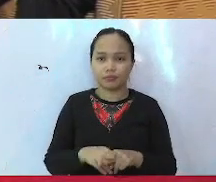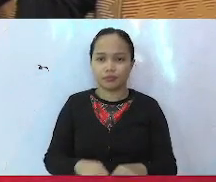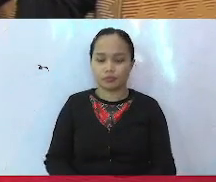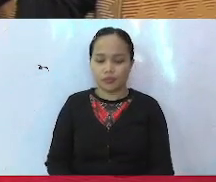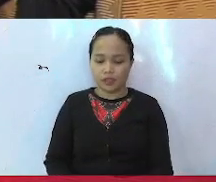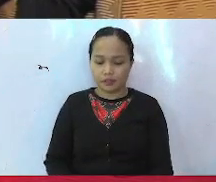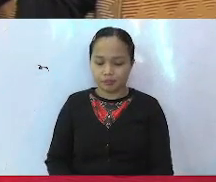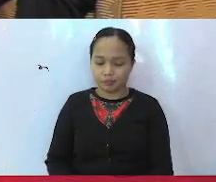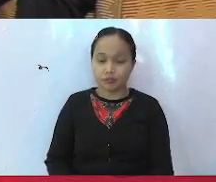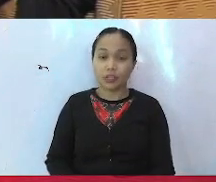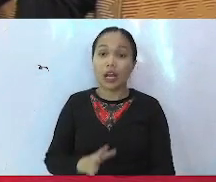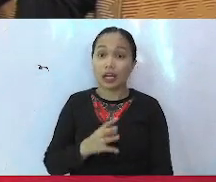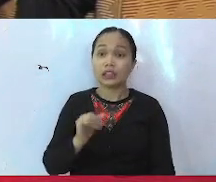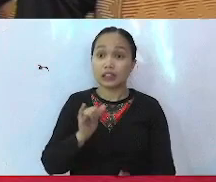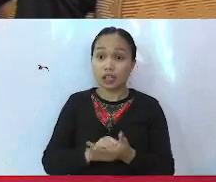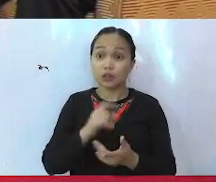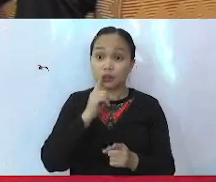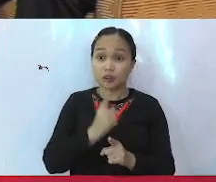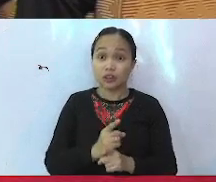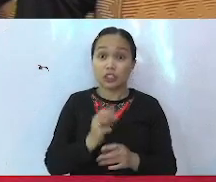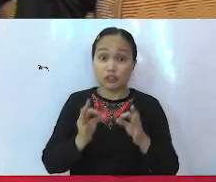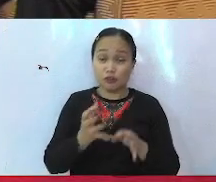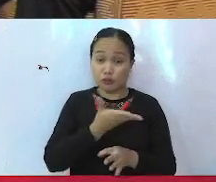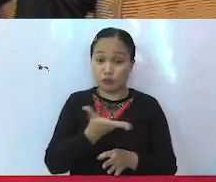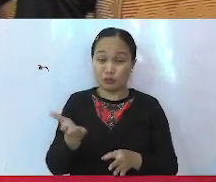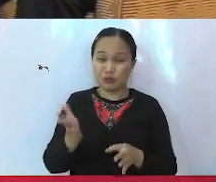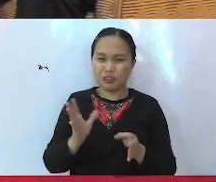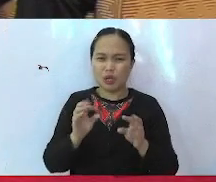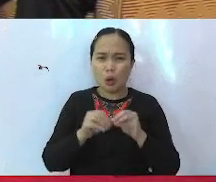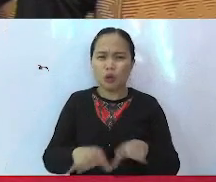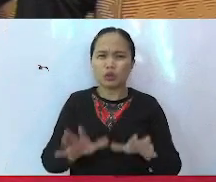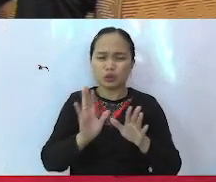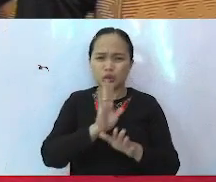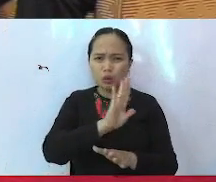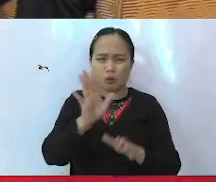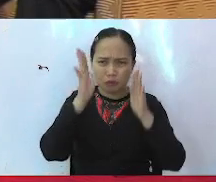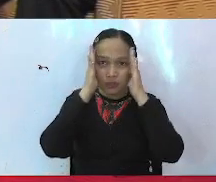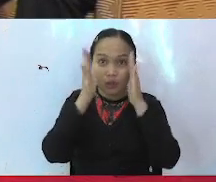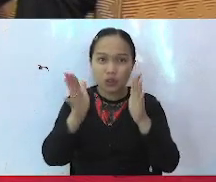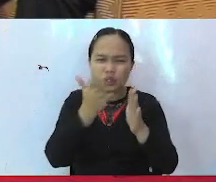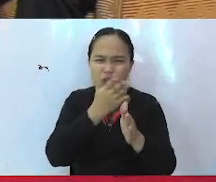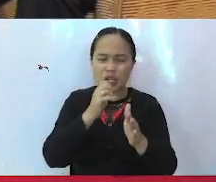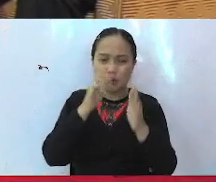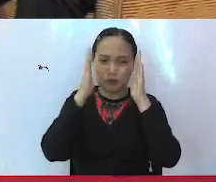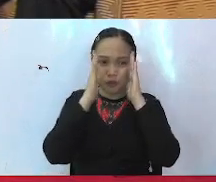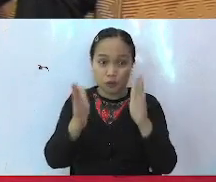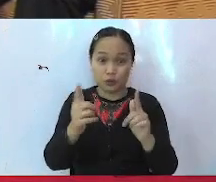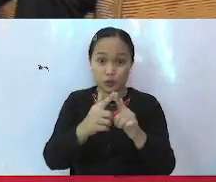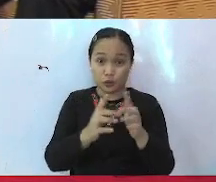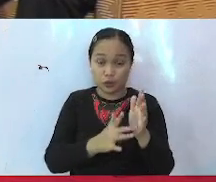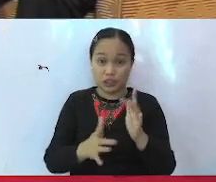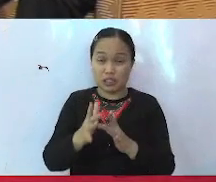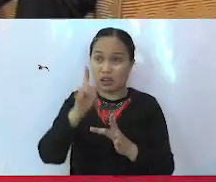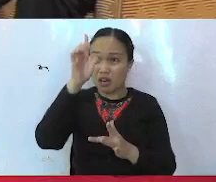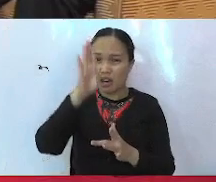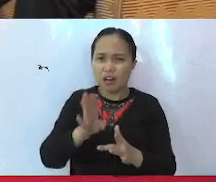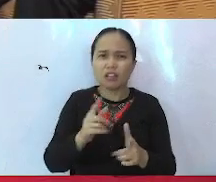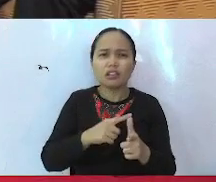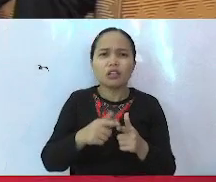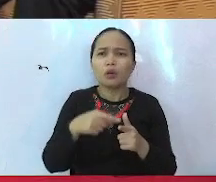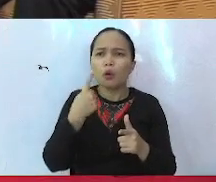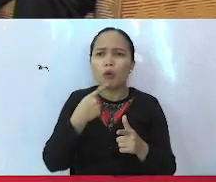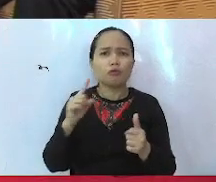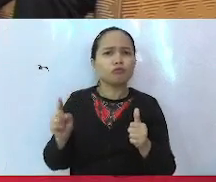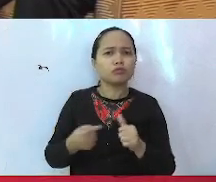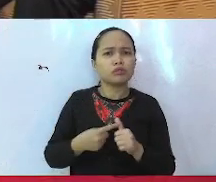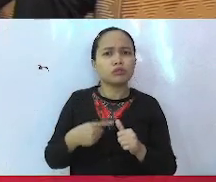about. And it's absolutely true. If you get sidetracked, if you don't have your eyes on God and you have your eyes on yourself and what you want, who comes first?